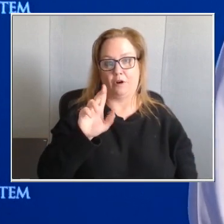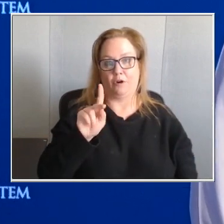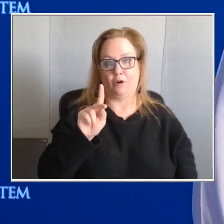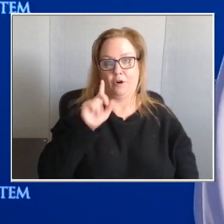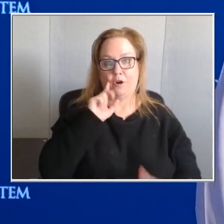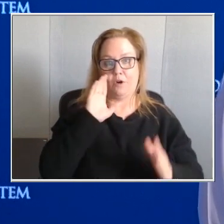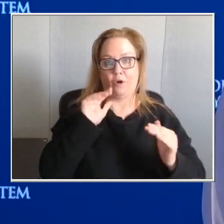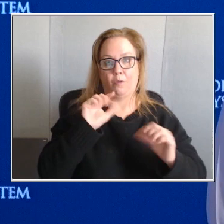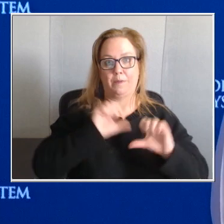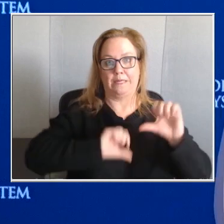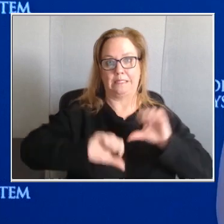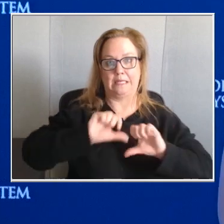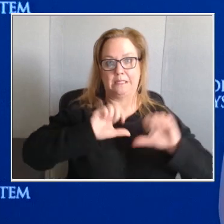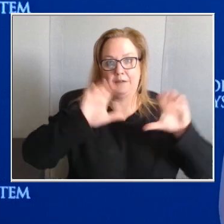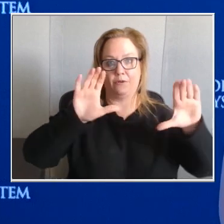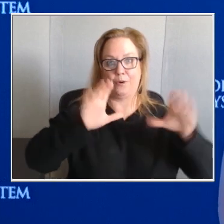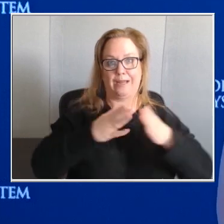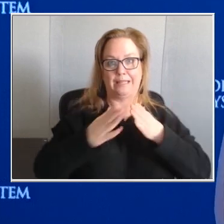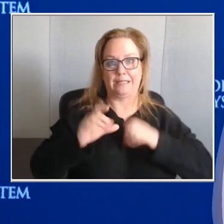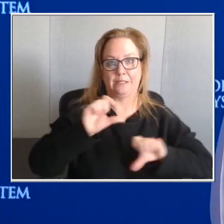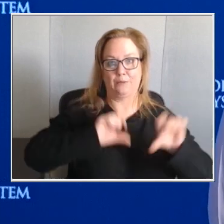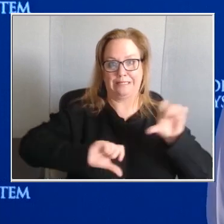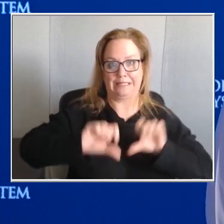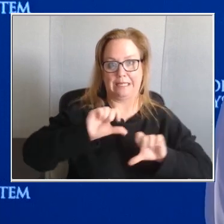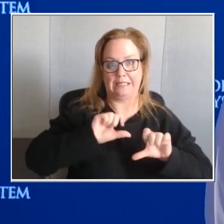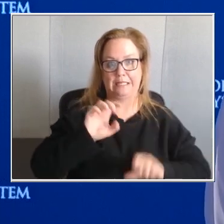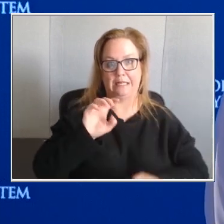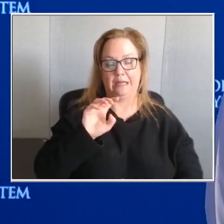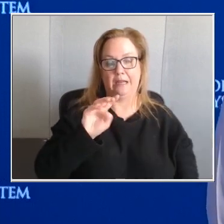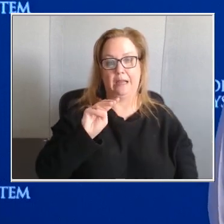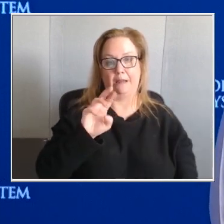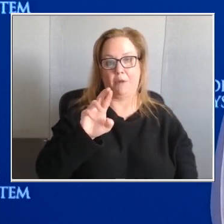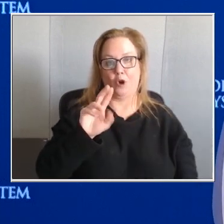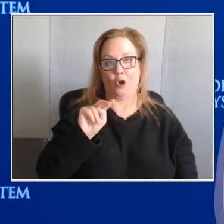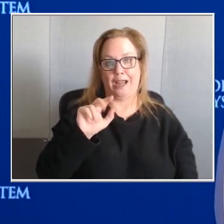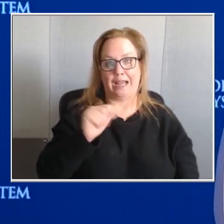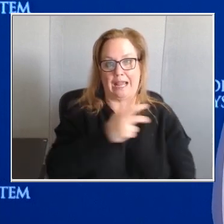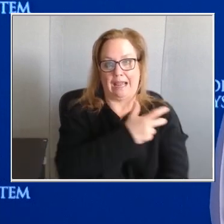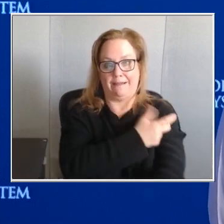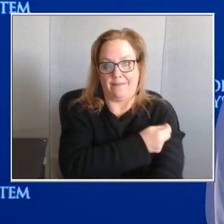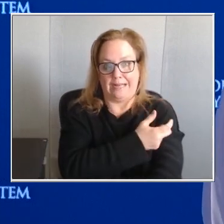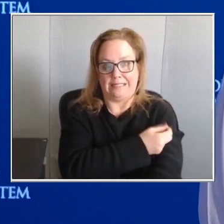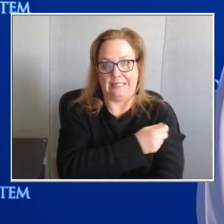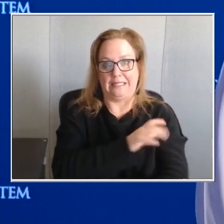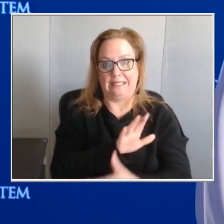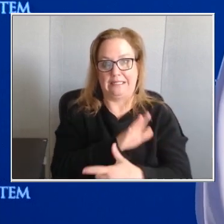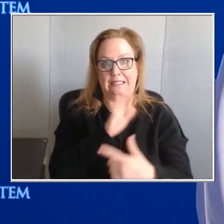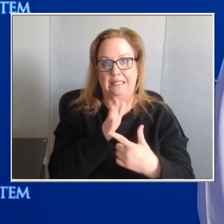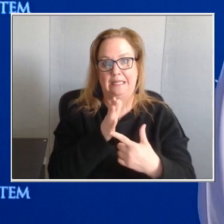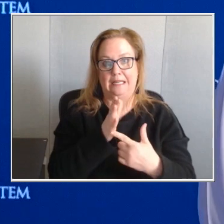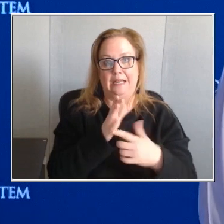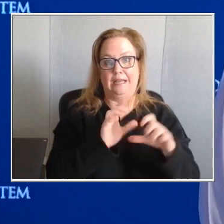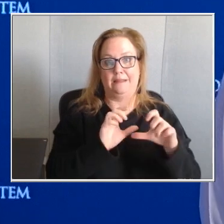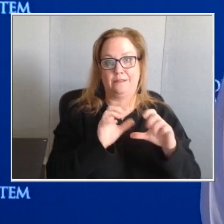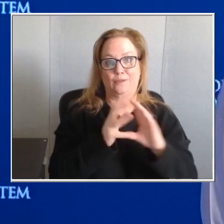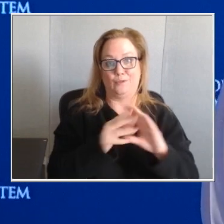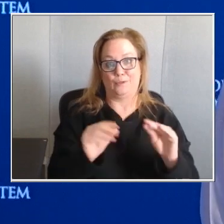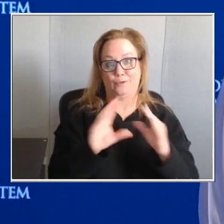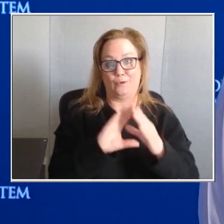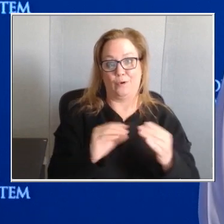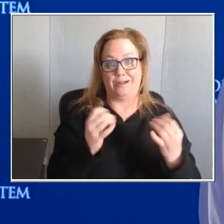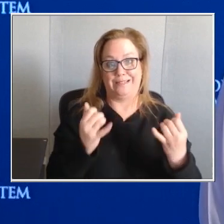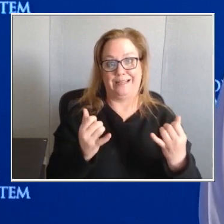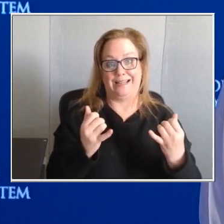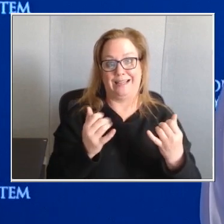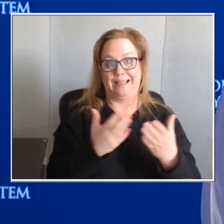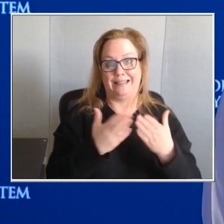seen great things with science with the mRNA vaccines, and certainly with this story here today. And things will